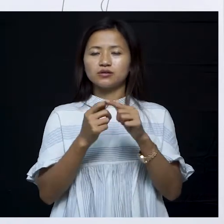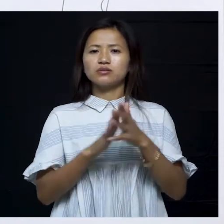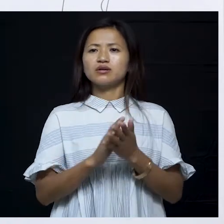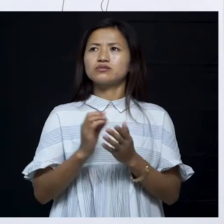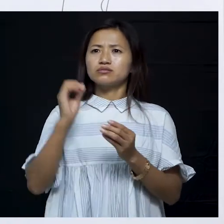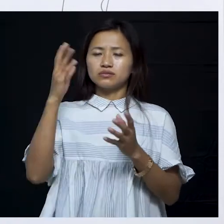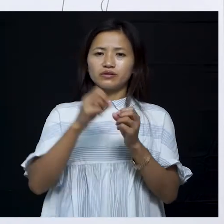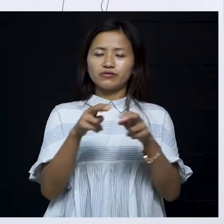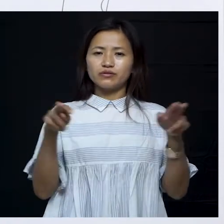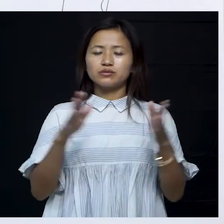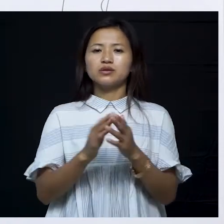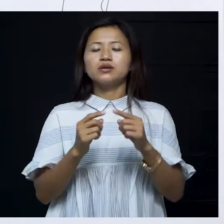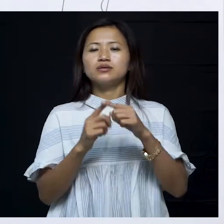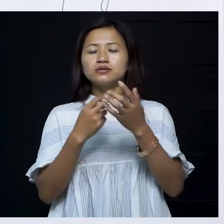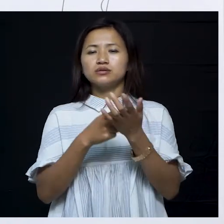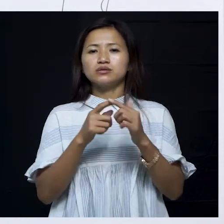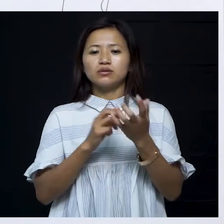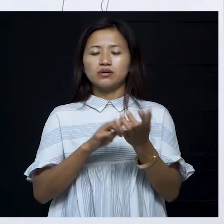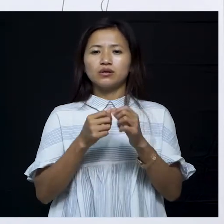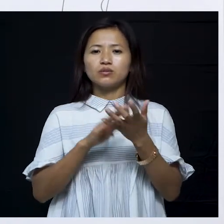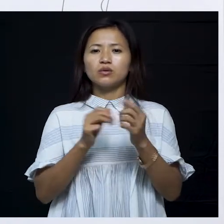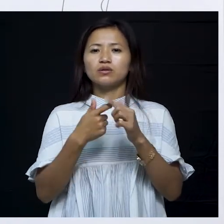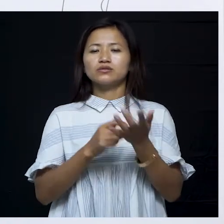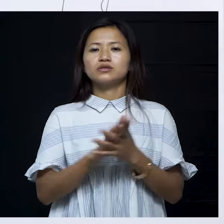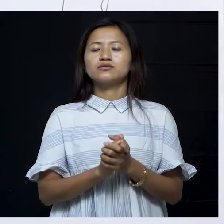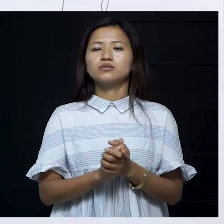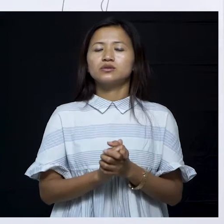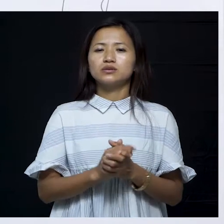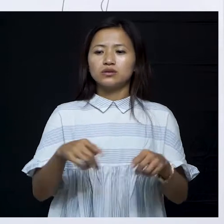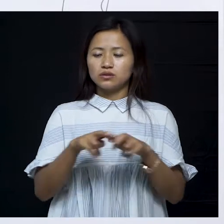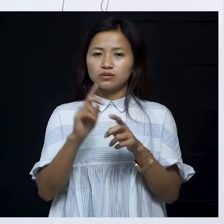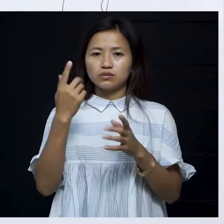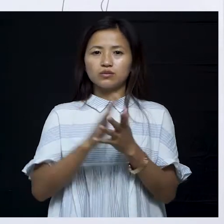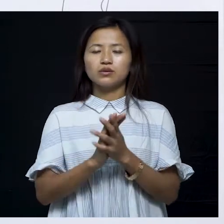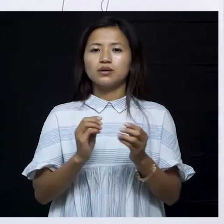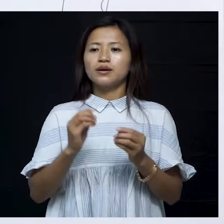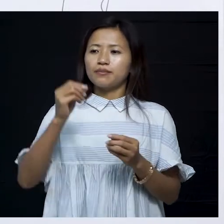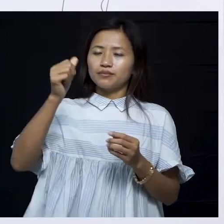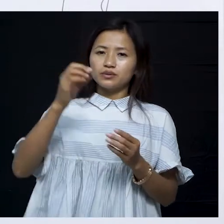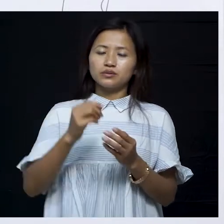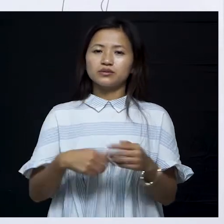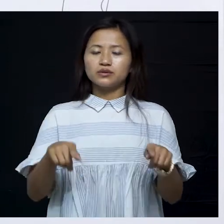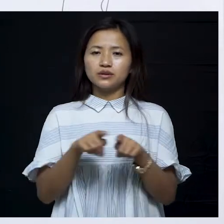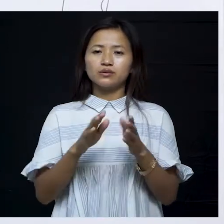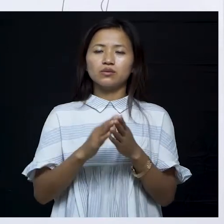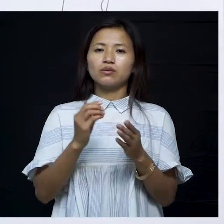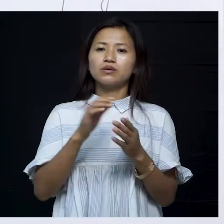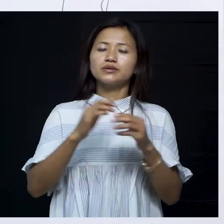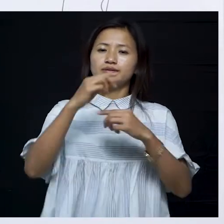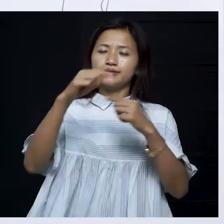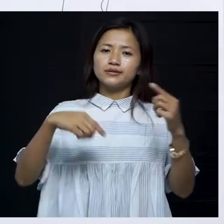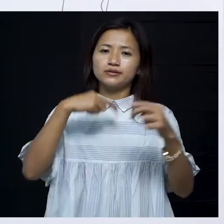transformers, water turbines, and steam turbines. And coming to the seventh one, you see that it's mineral and oil industry, right? So we have